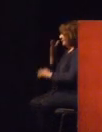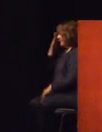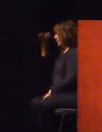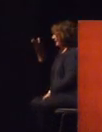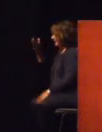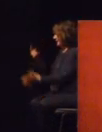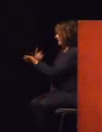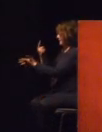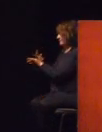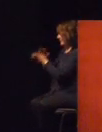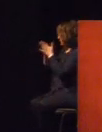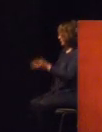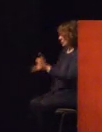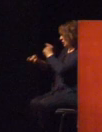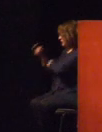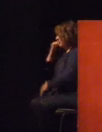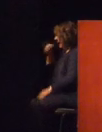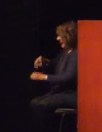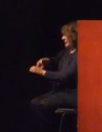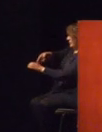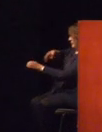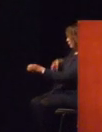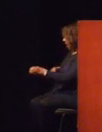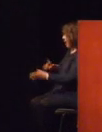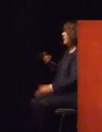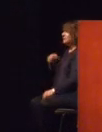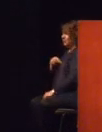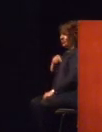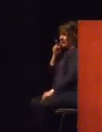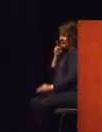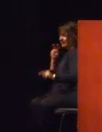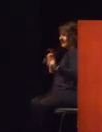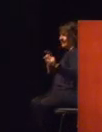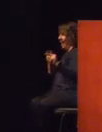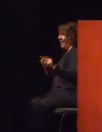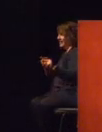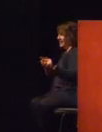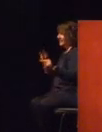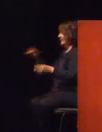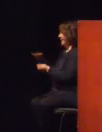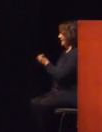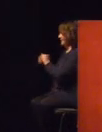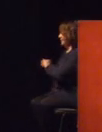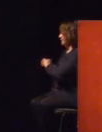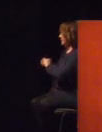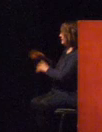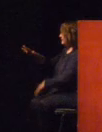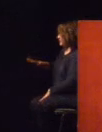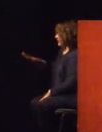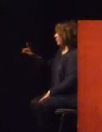Sometimes students change their mind. We know they withdraw. And so, but we will be keeping an eye on that. That number is